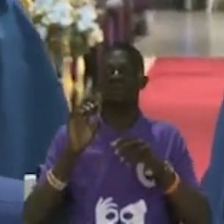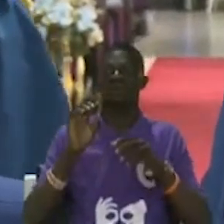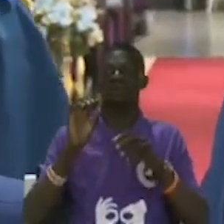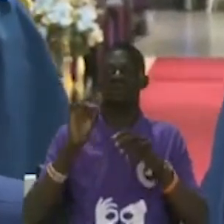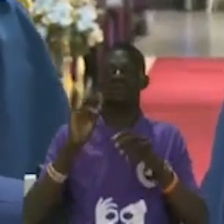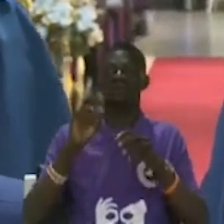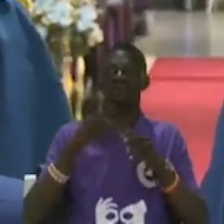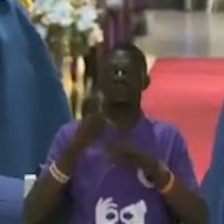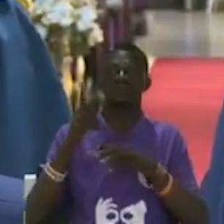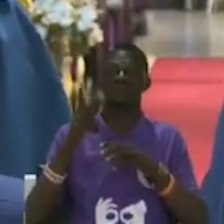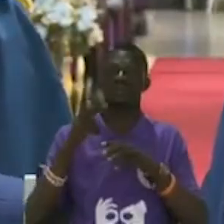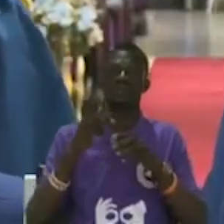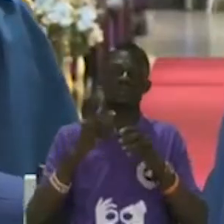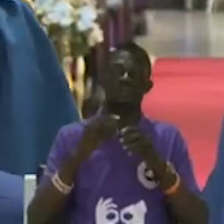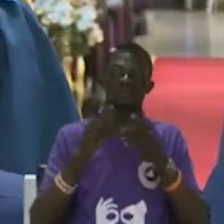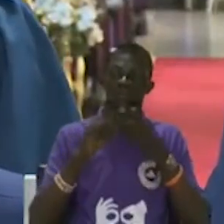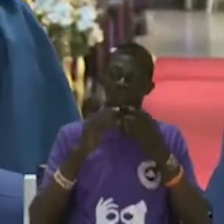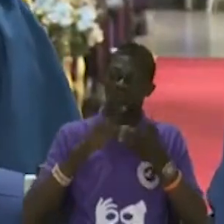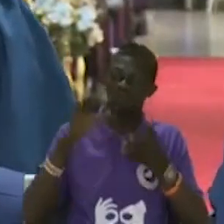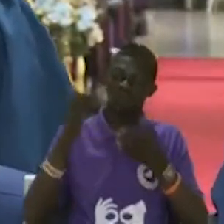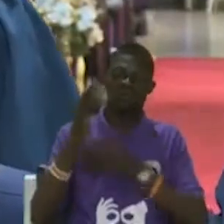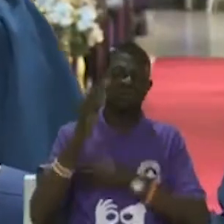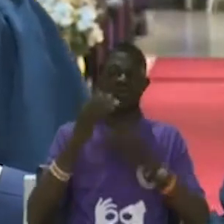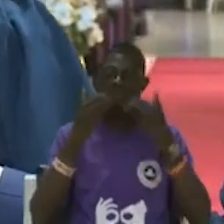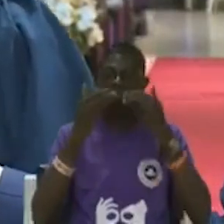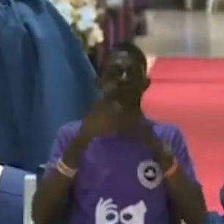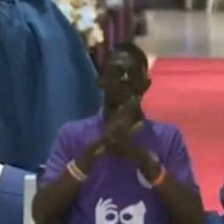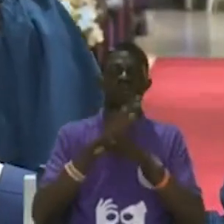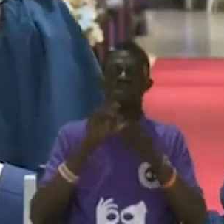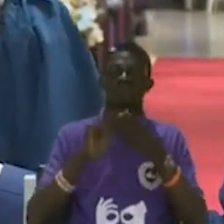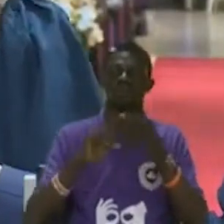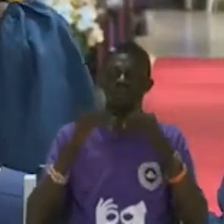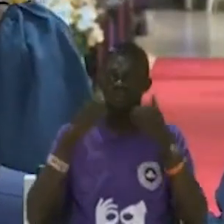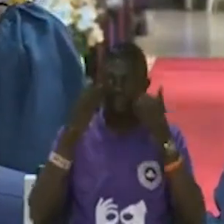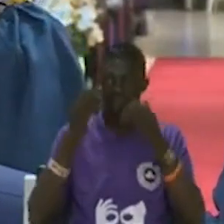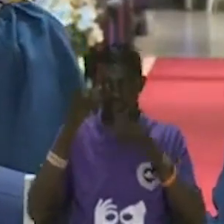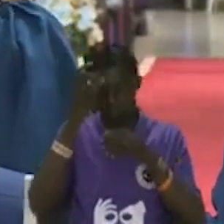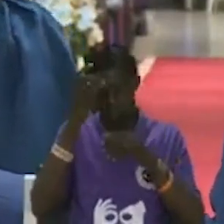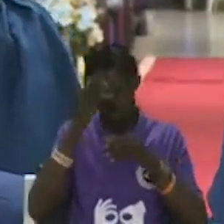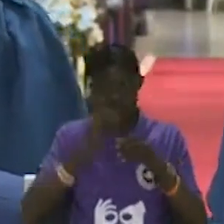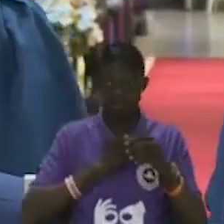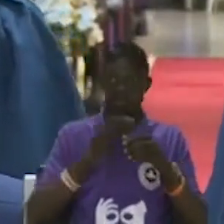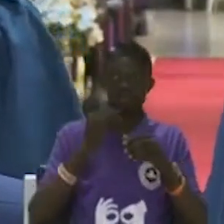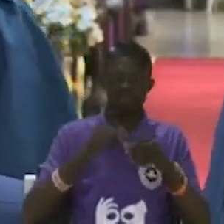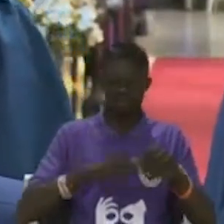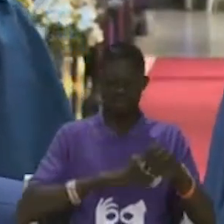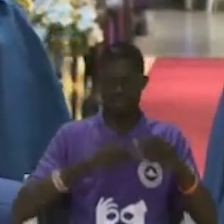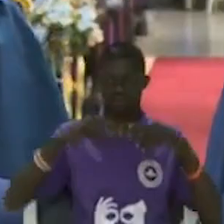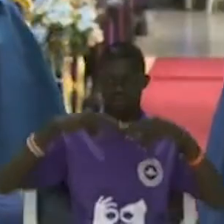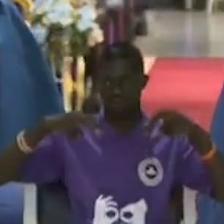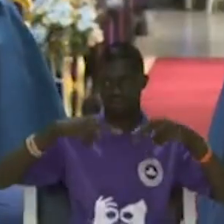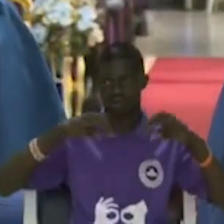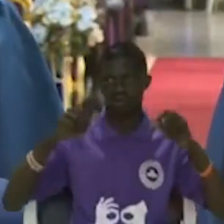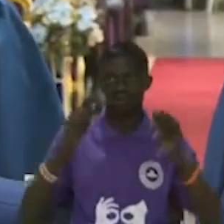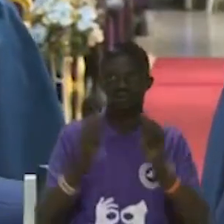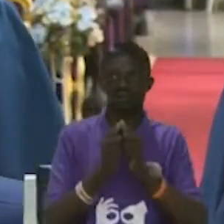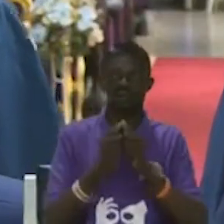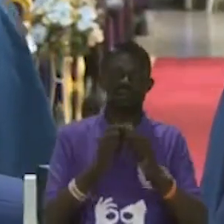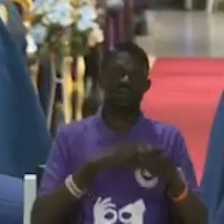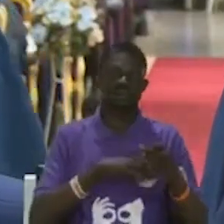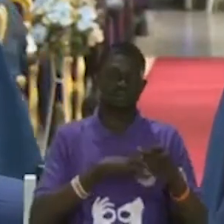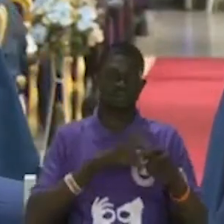to give my testimony to the glory of God and to the shame of the devil. I was diagnosed with rectal